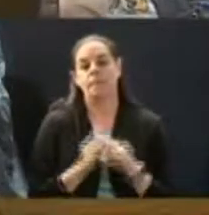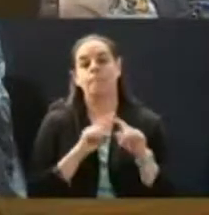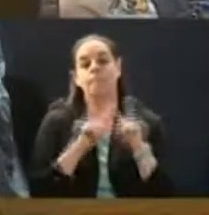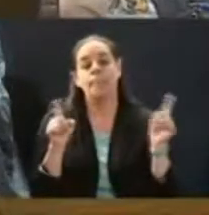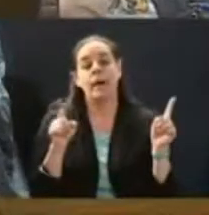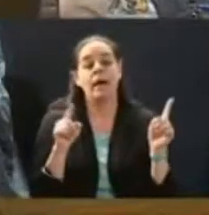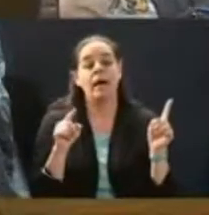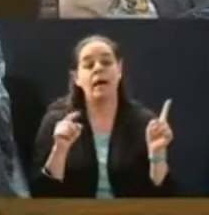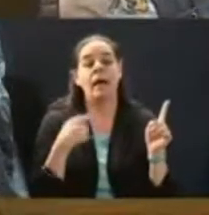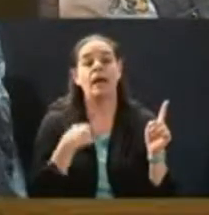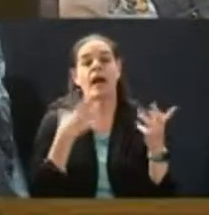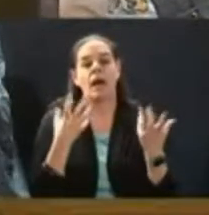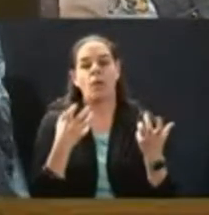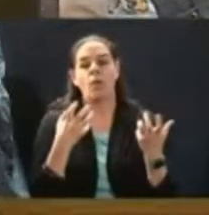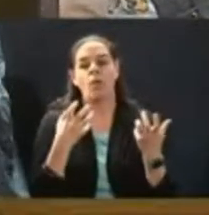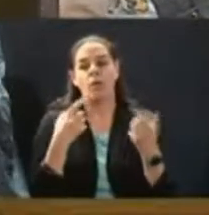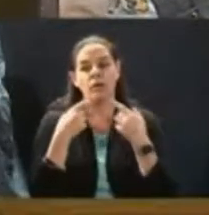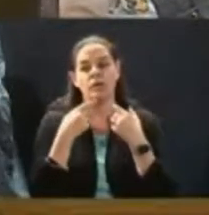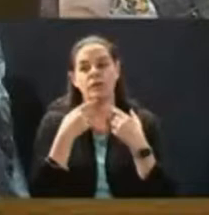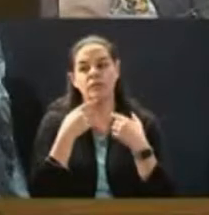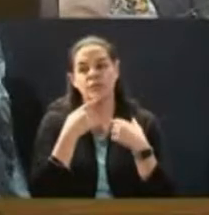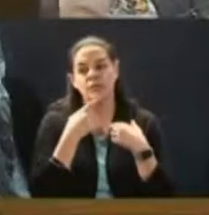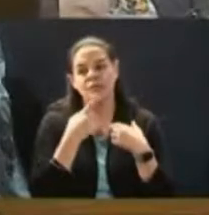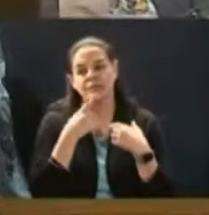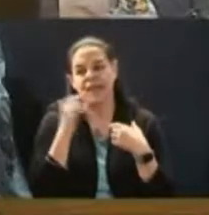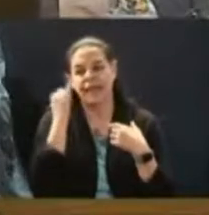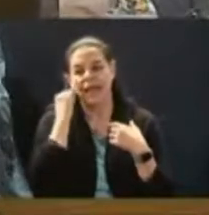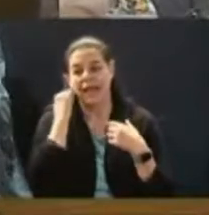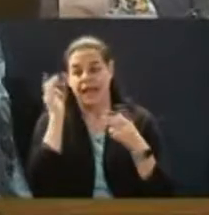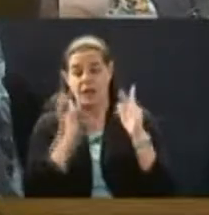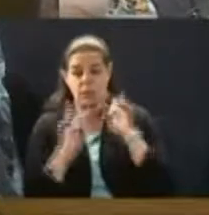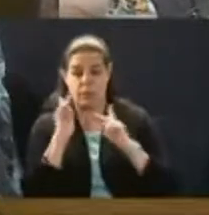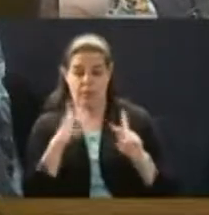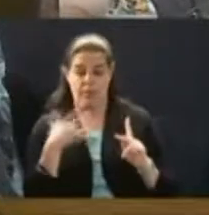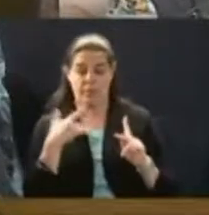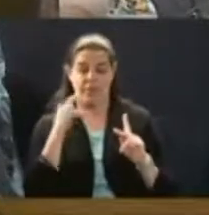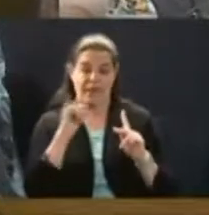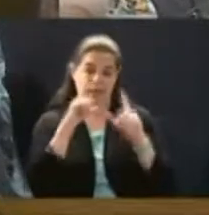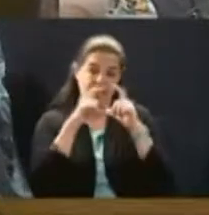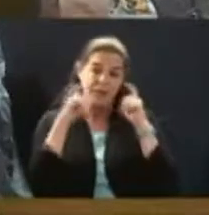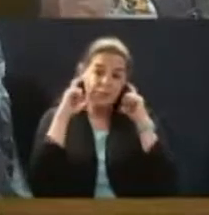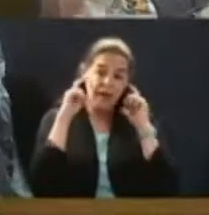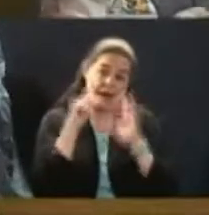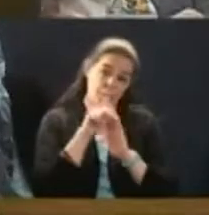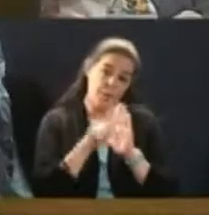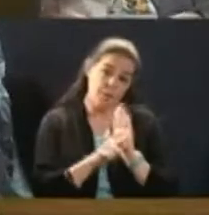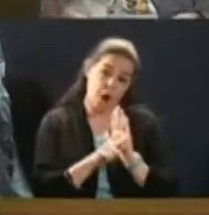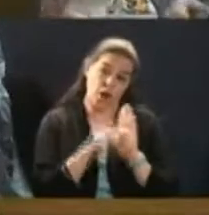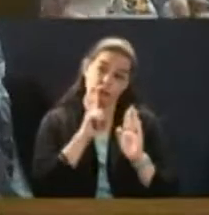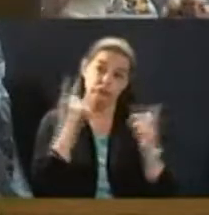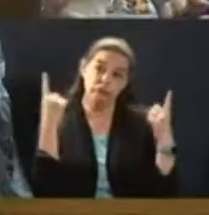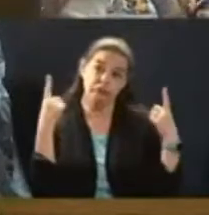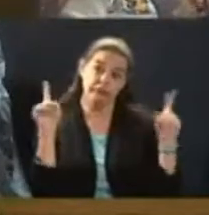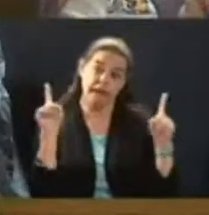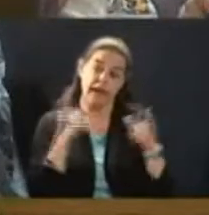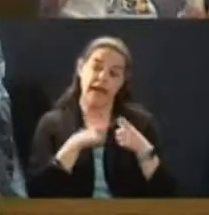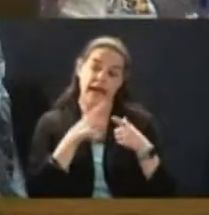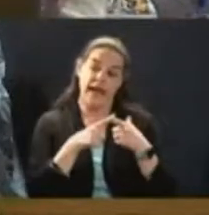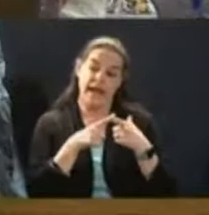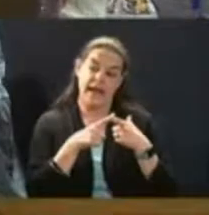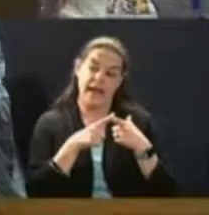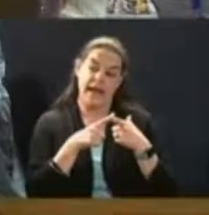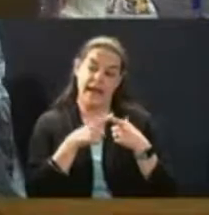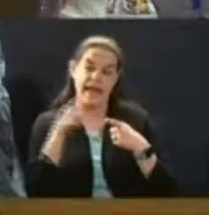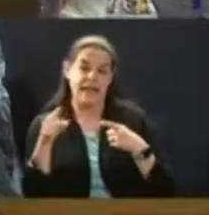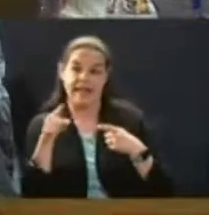But I do want to say that if the public believes the mask policy is effective, they've either not been